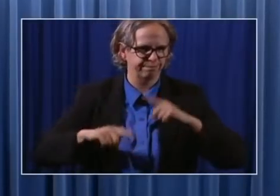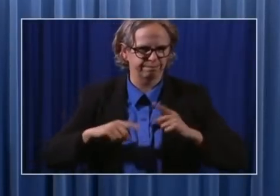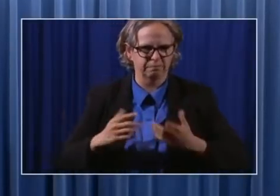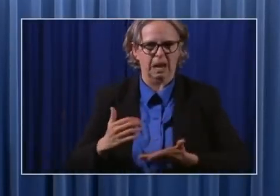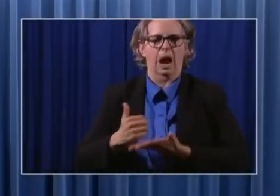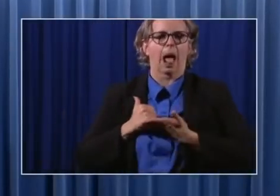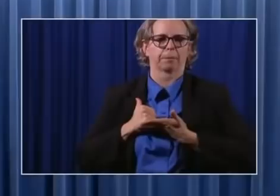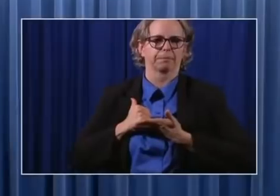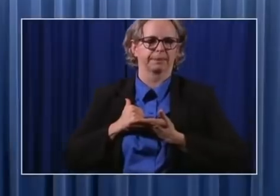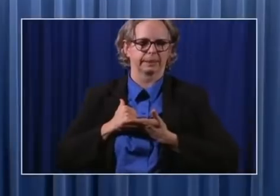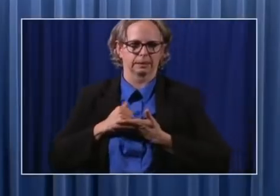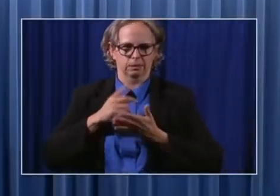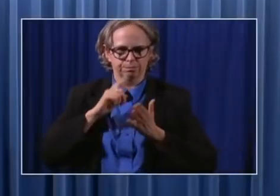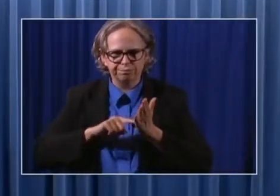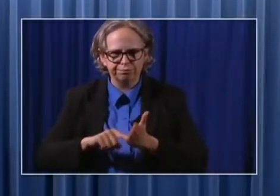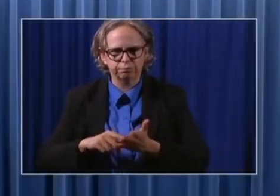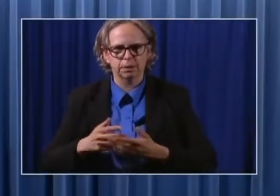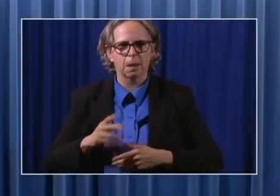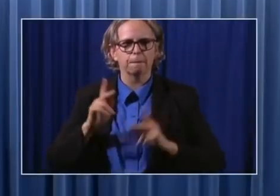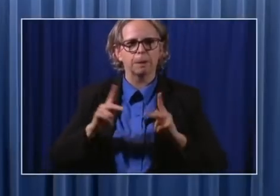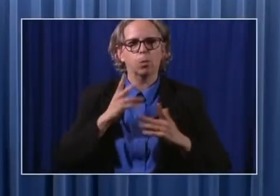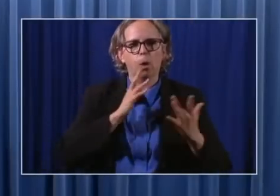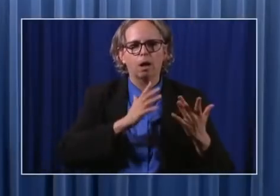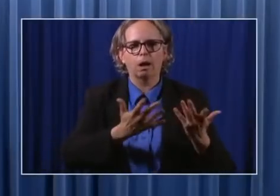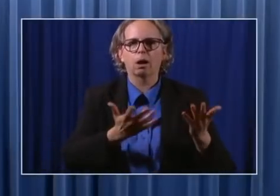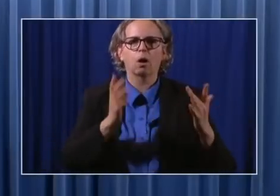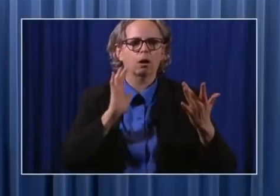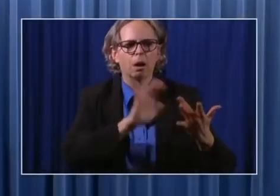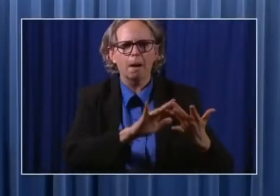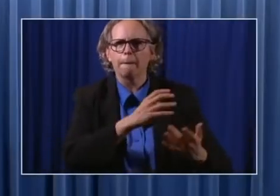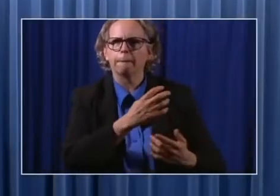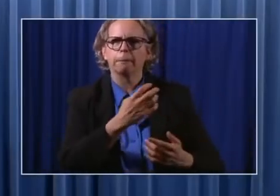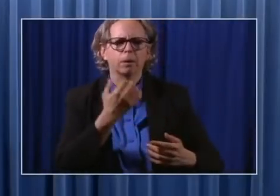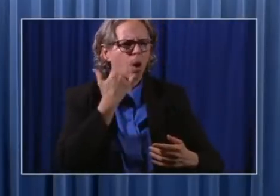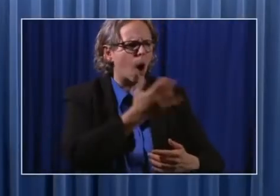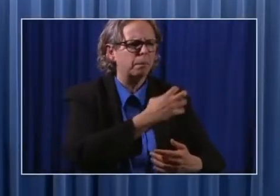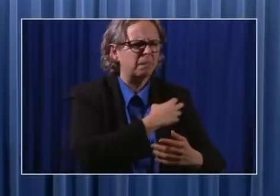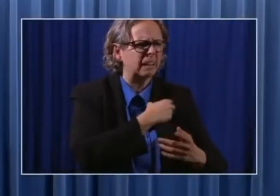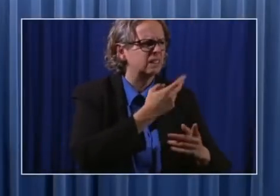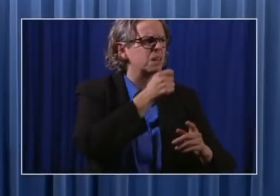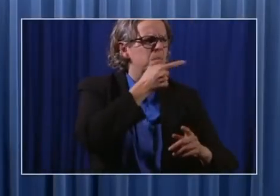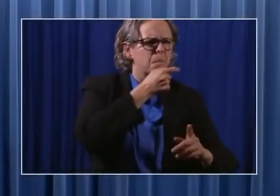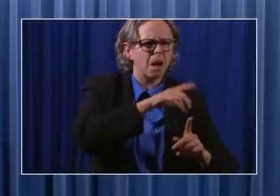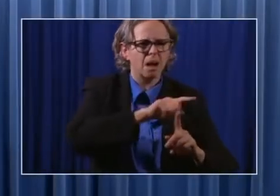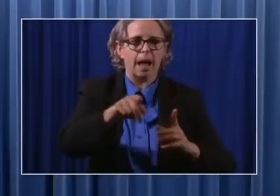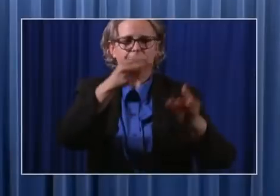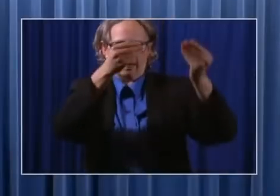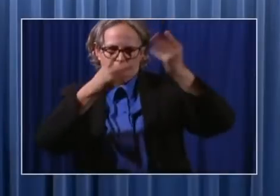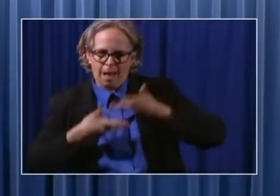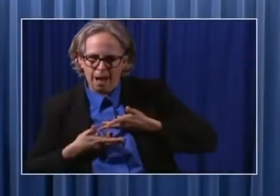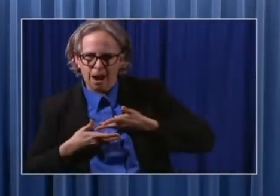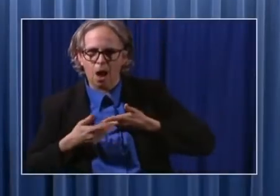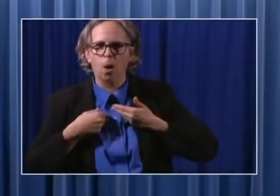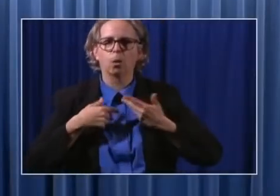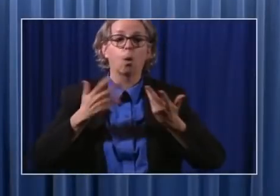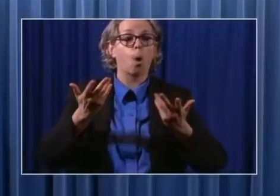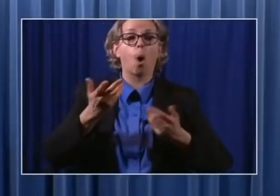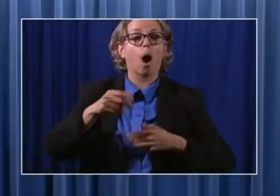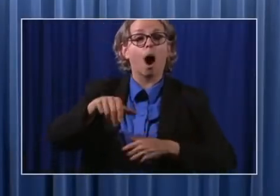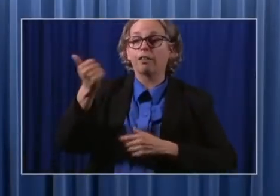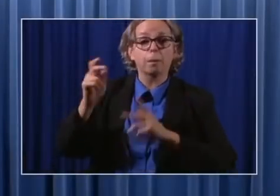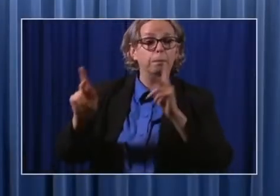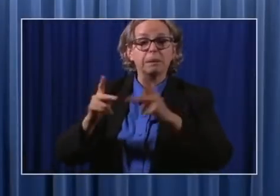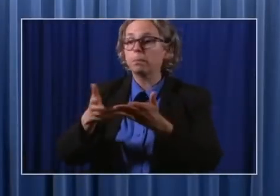that they're receiving, as well as complaints that we're receiving from community members who are concerned about making sure that public safety